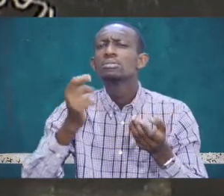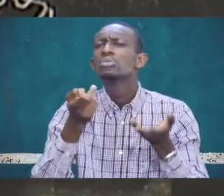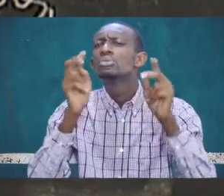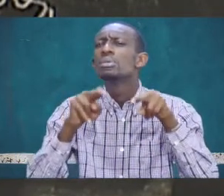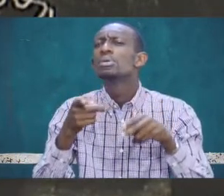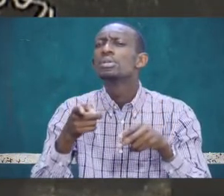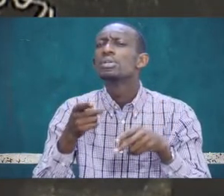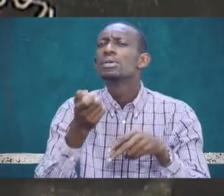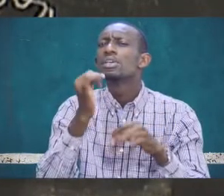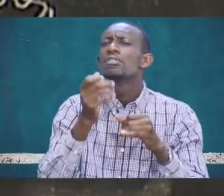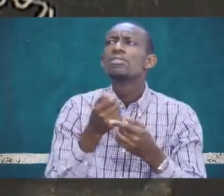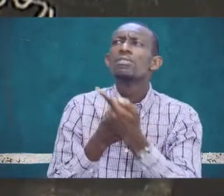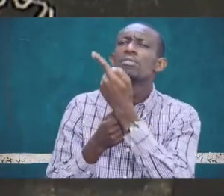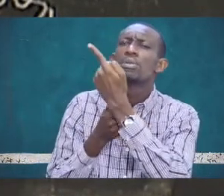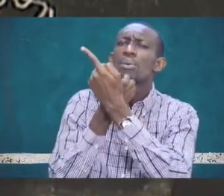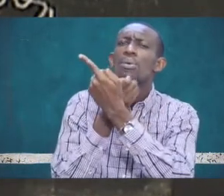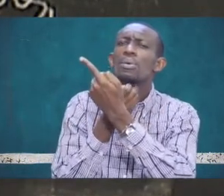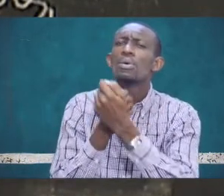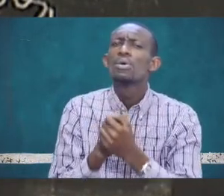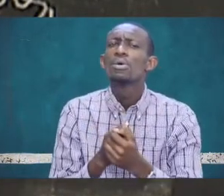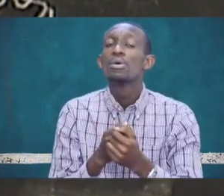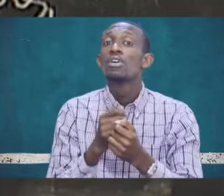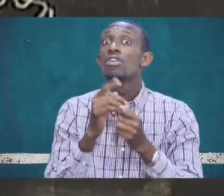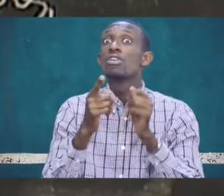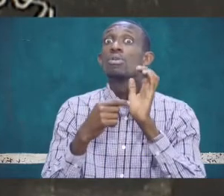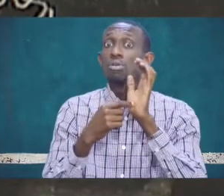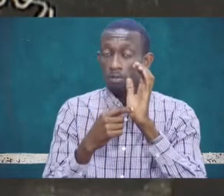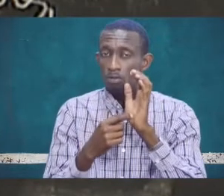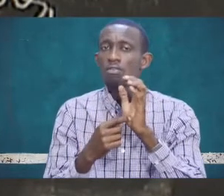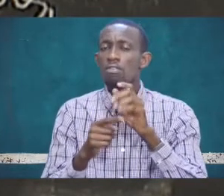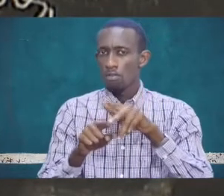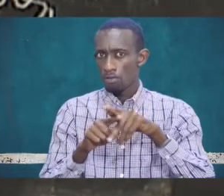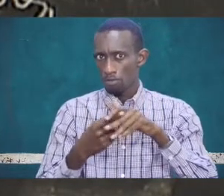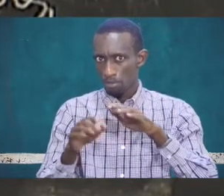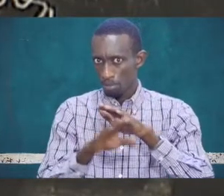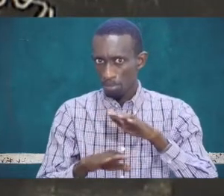140 degrees for the reactions that you have stated here?